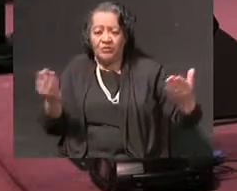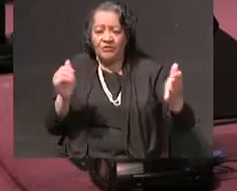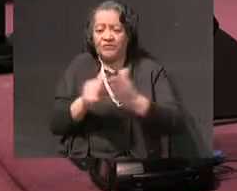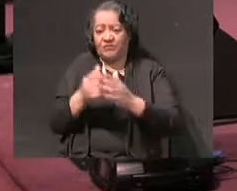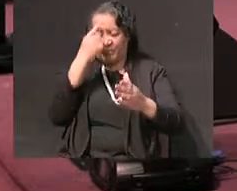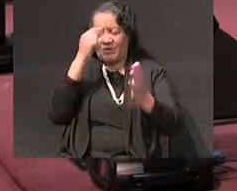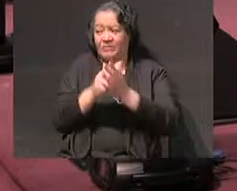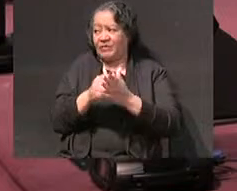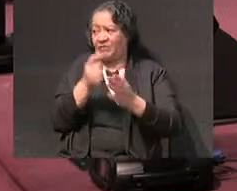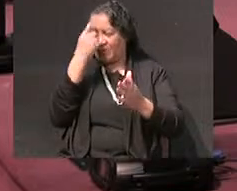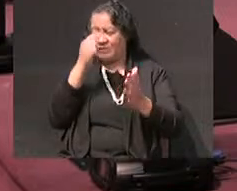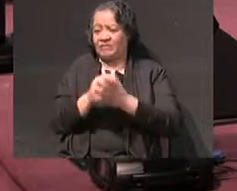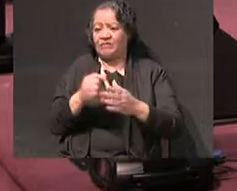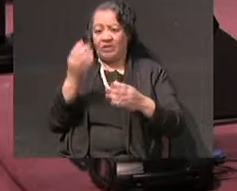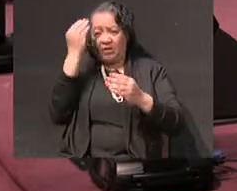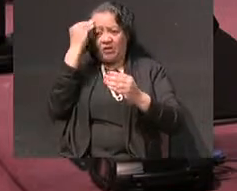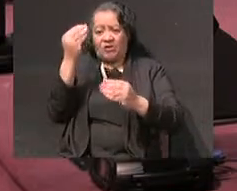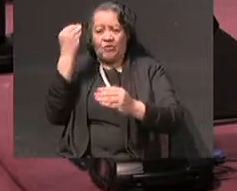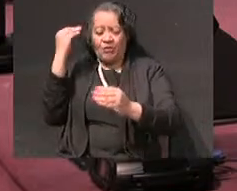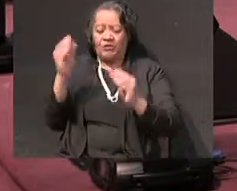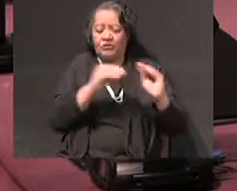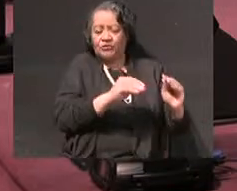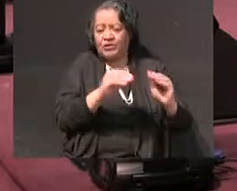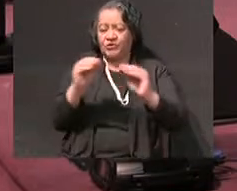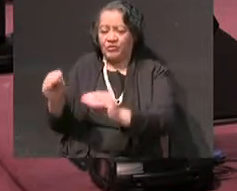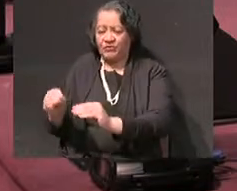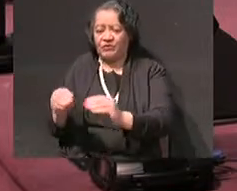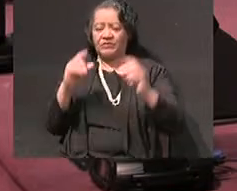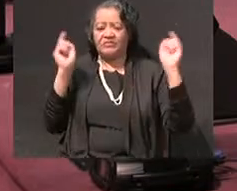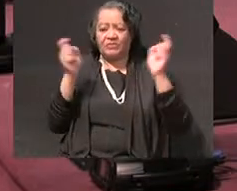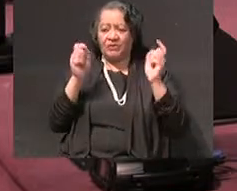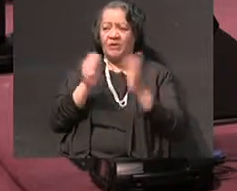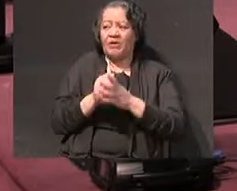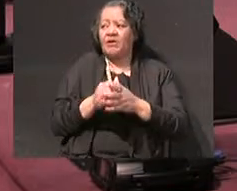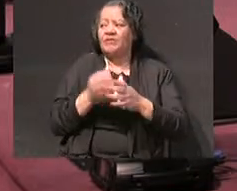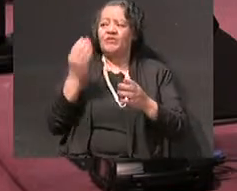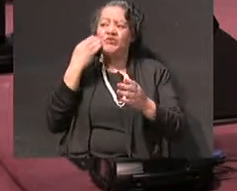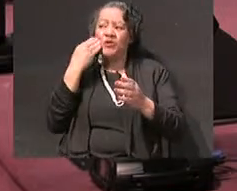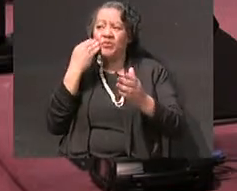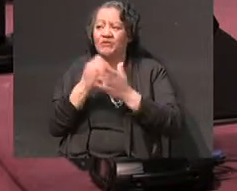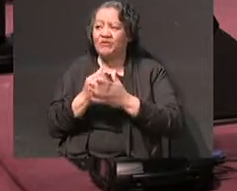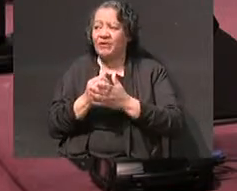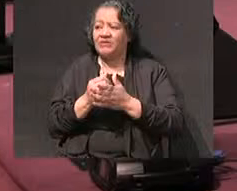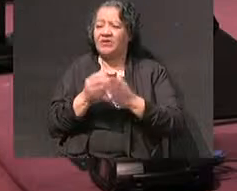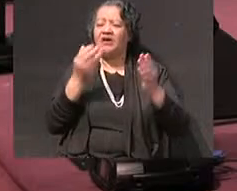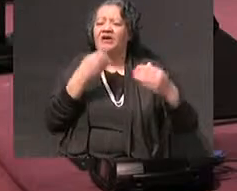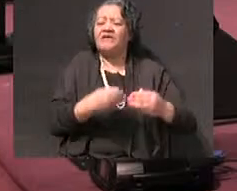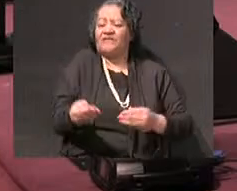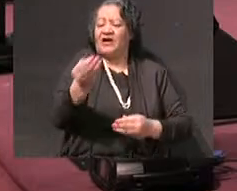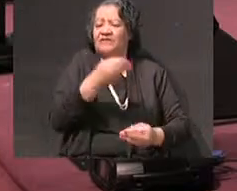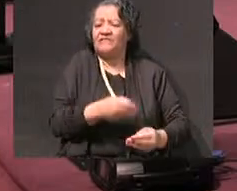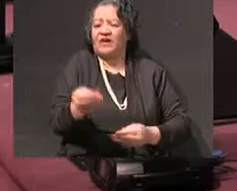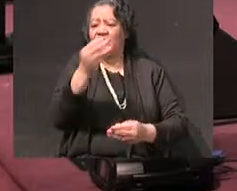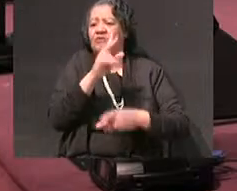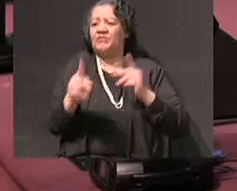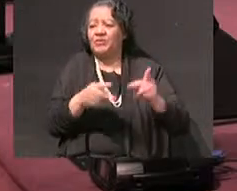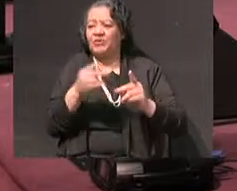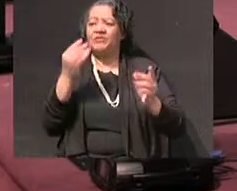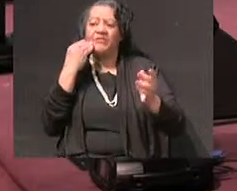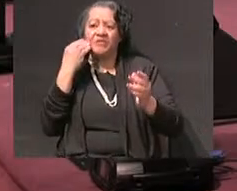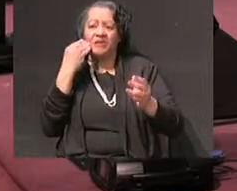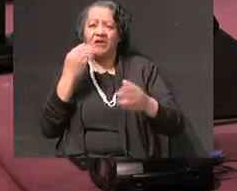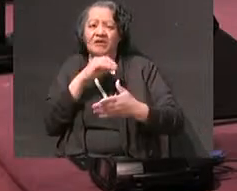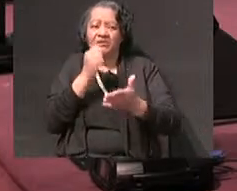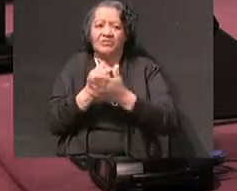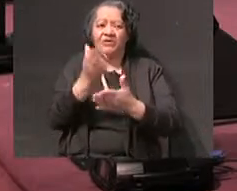for the Memorial to Movement celebration. And you know what? Be an inviter. Let somebody know.